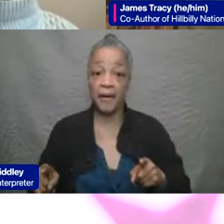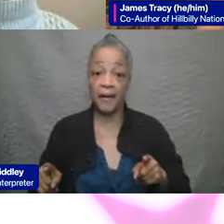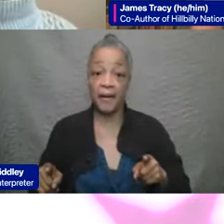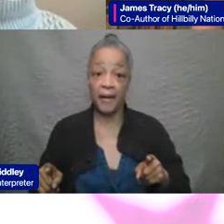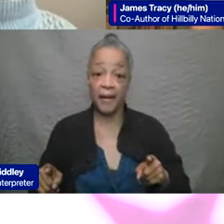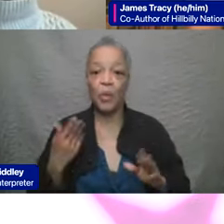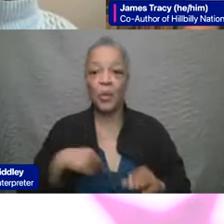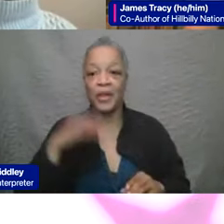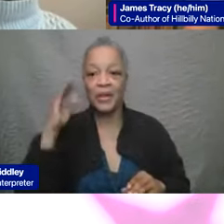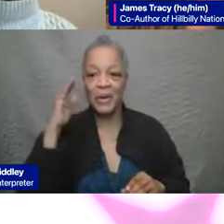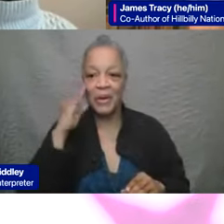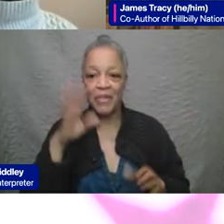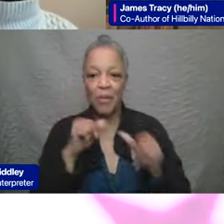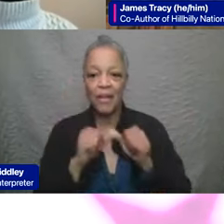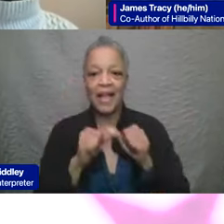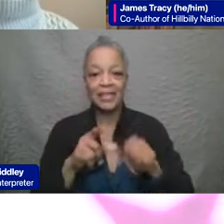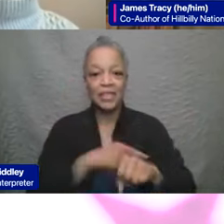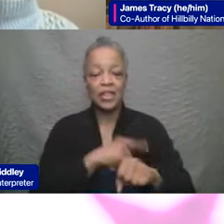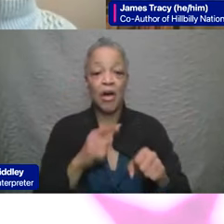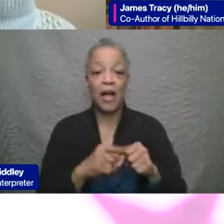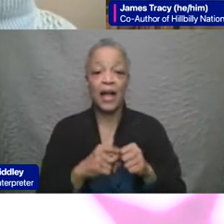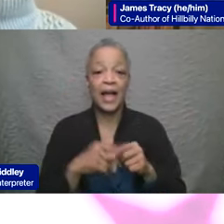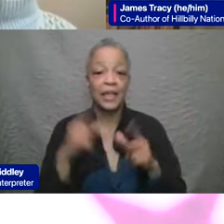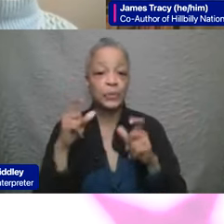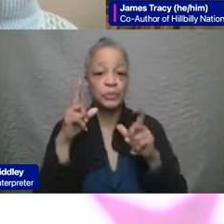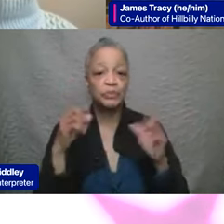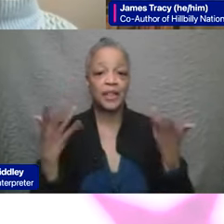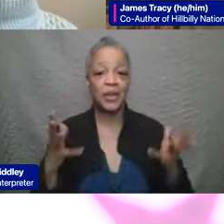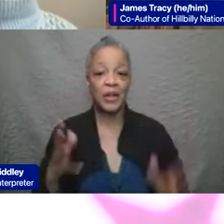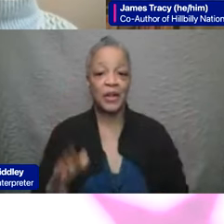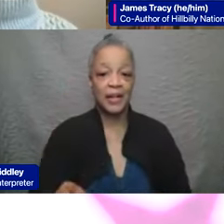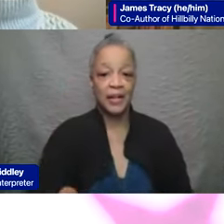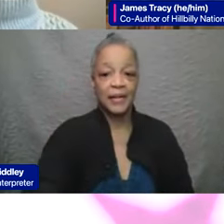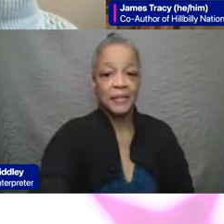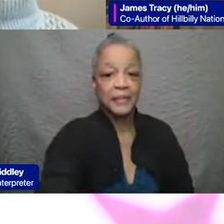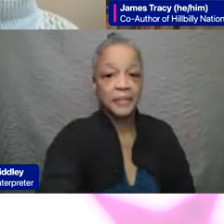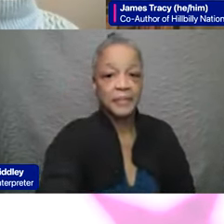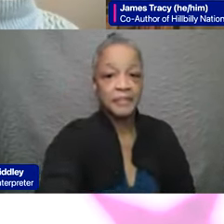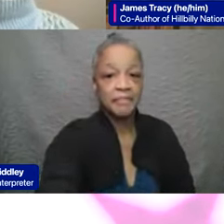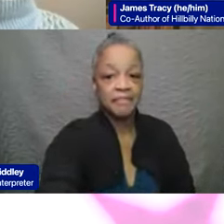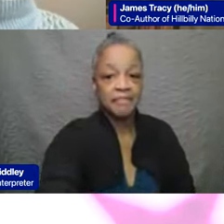knowing that they'll last as long as a Snapchat. So at any rate,